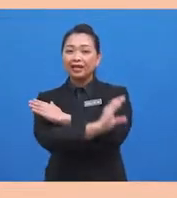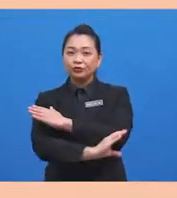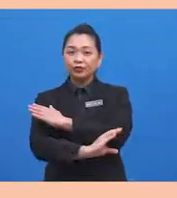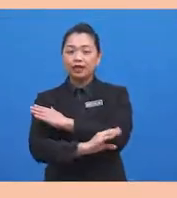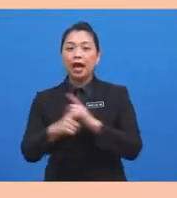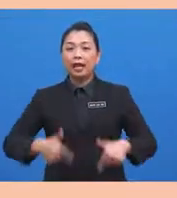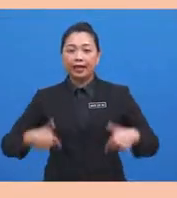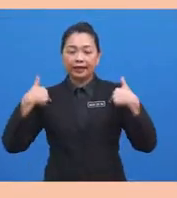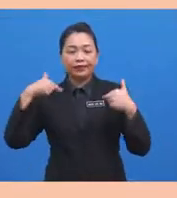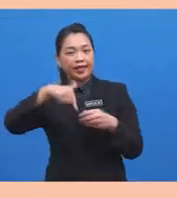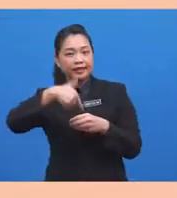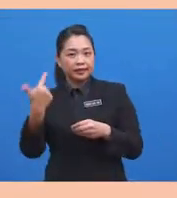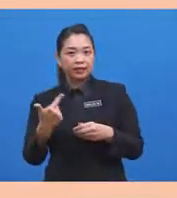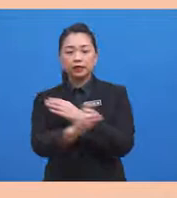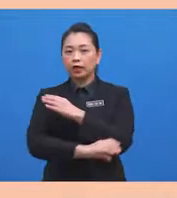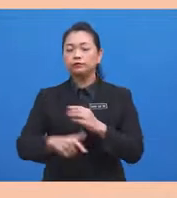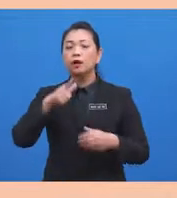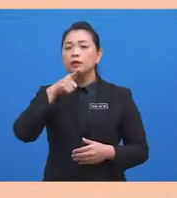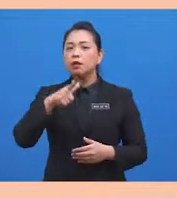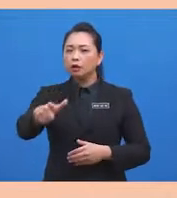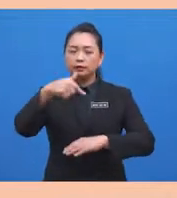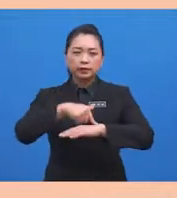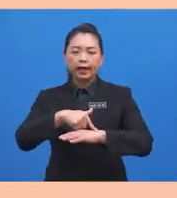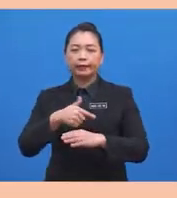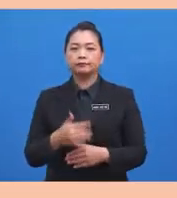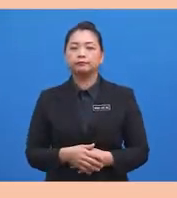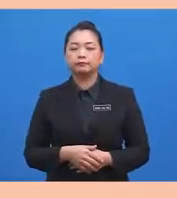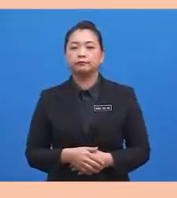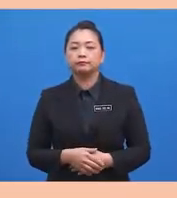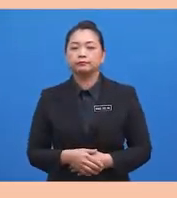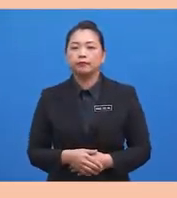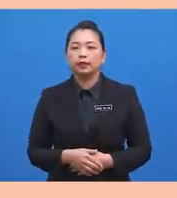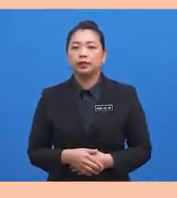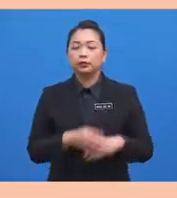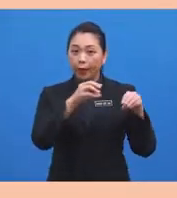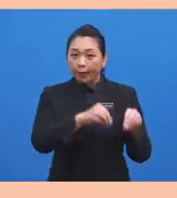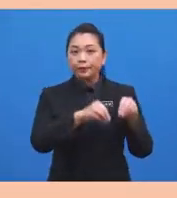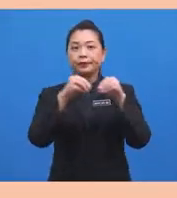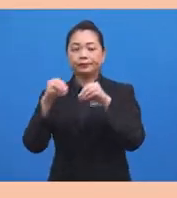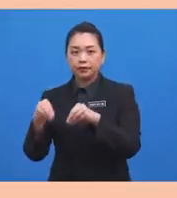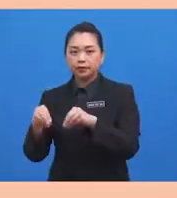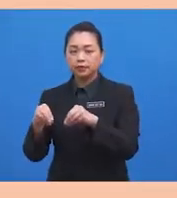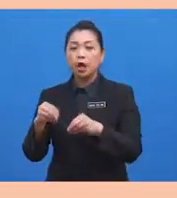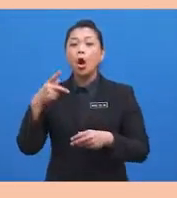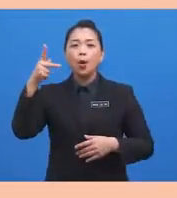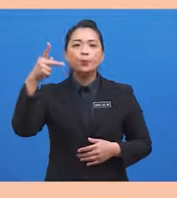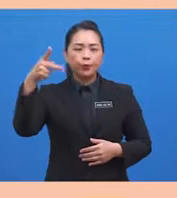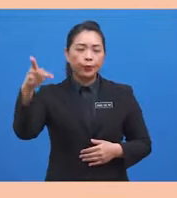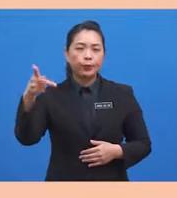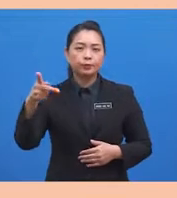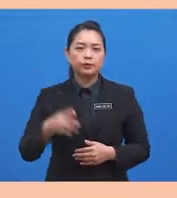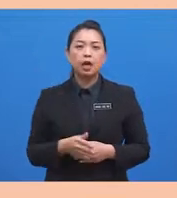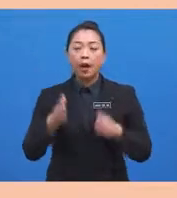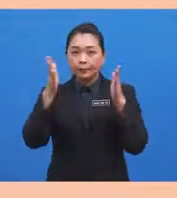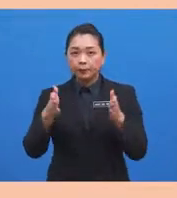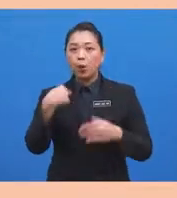another country for a very long time, maybe forever. So immigrants, the plural form, are people who come to